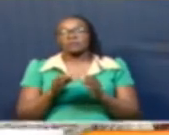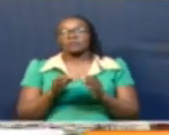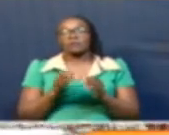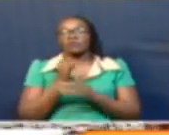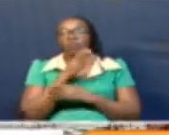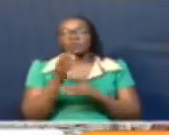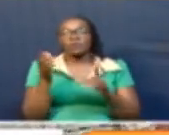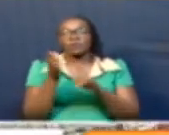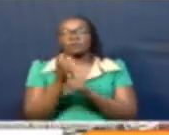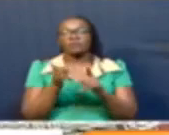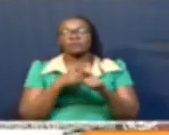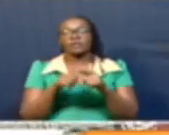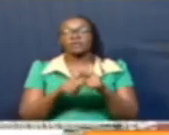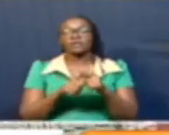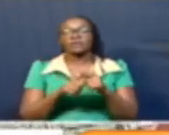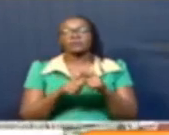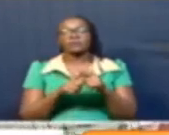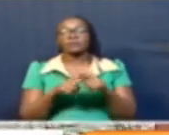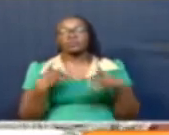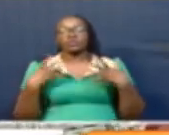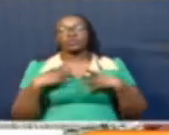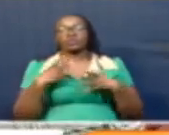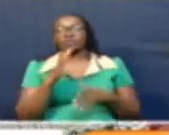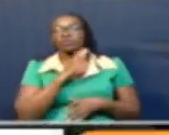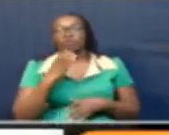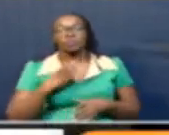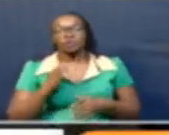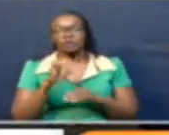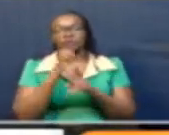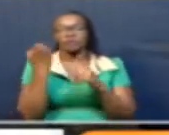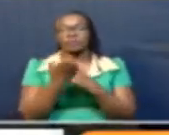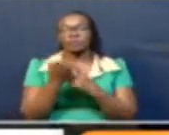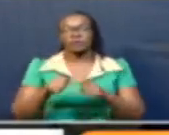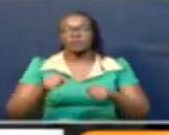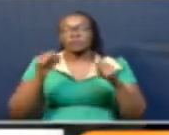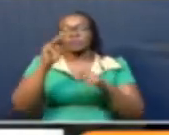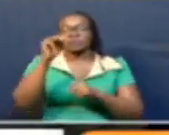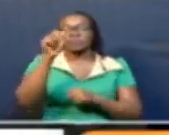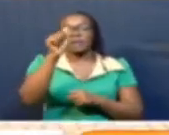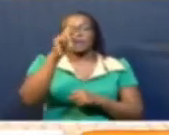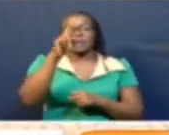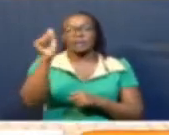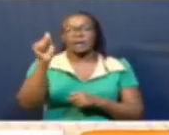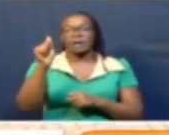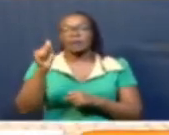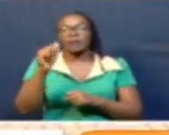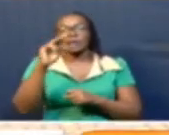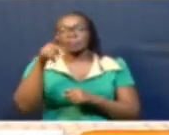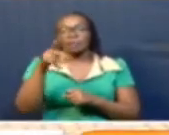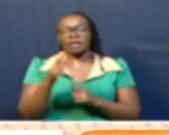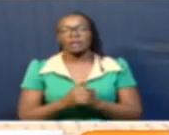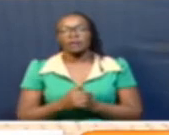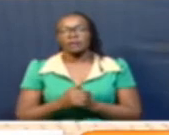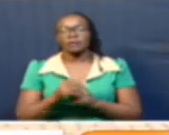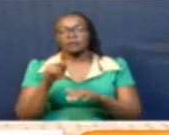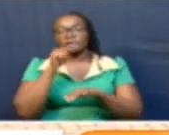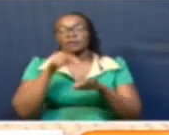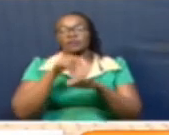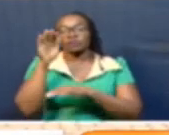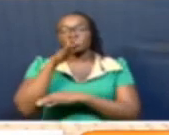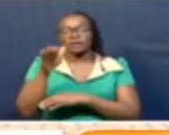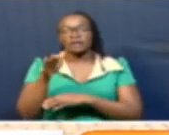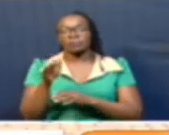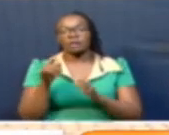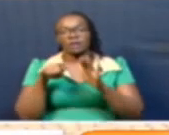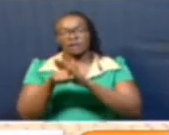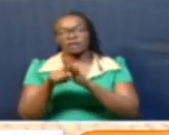Speaker, it will be deliberated by the Committee on Environment, chaired by Mara lawmaker Karek Mbiuki. The National Assembly's entry for the next